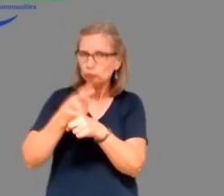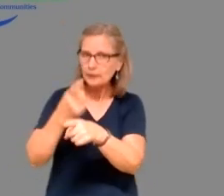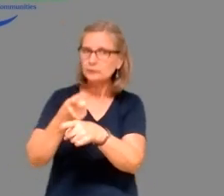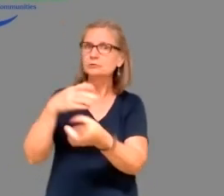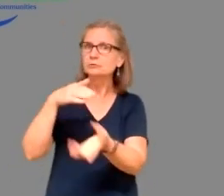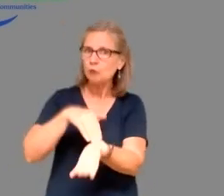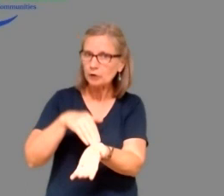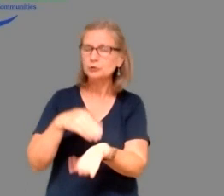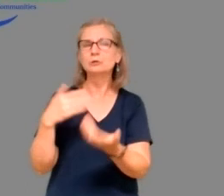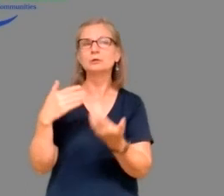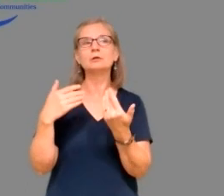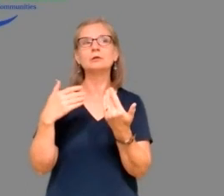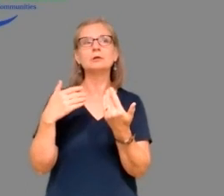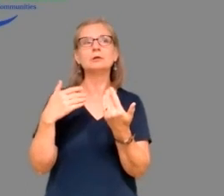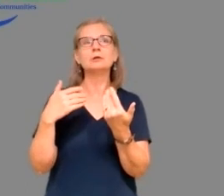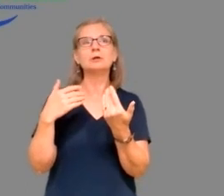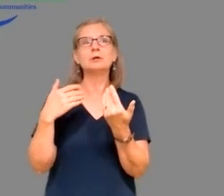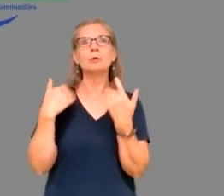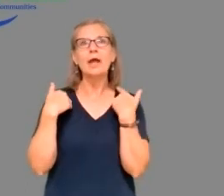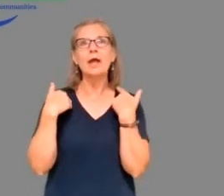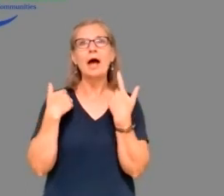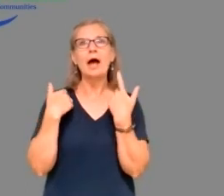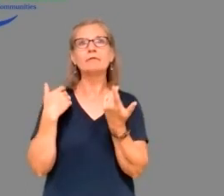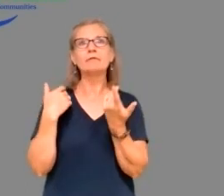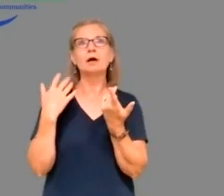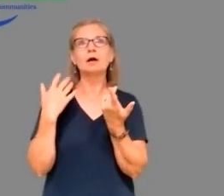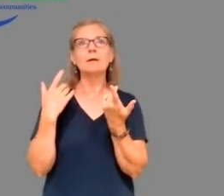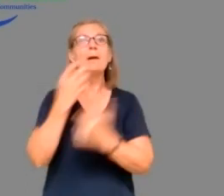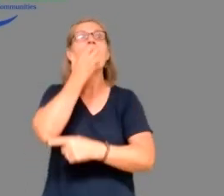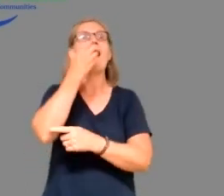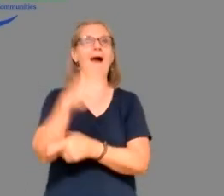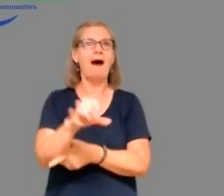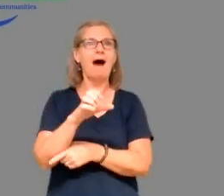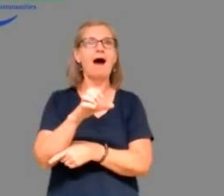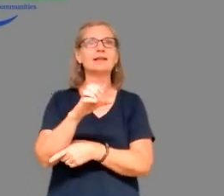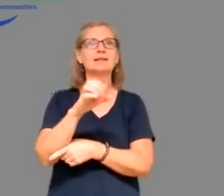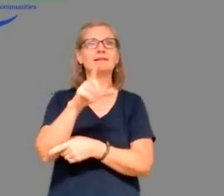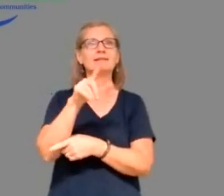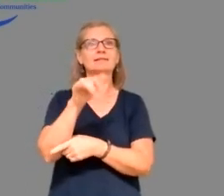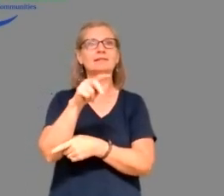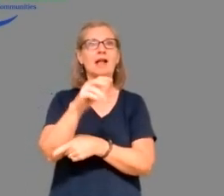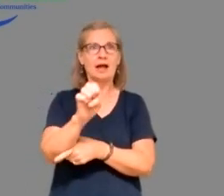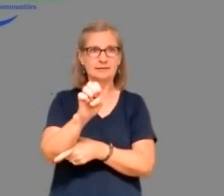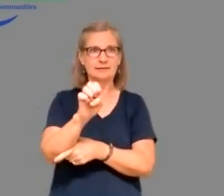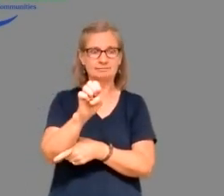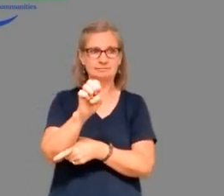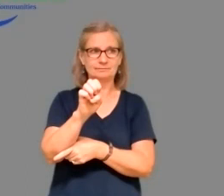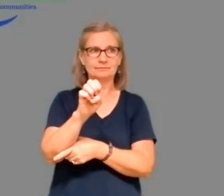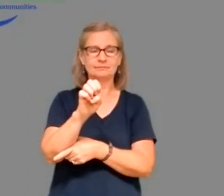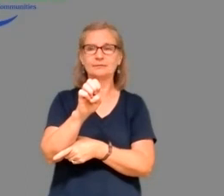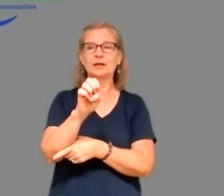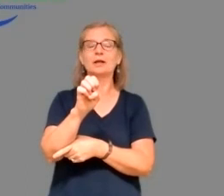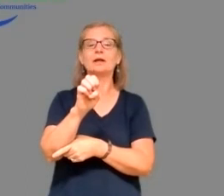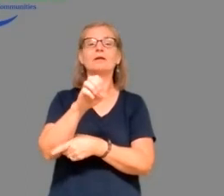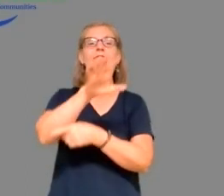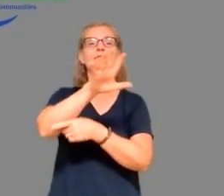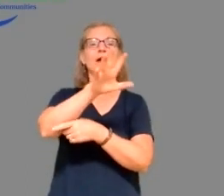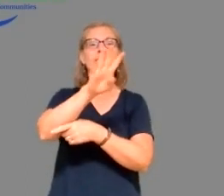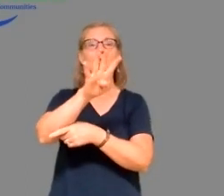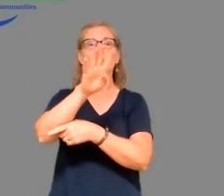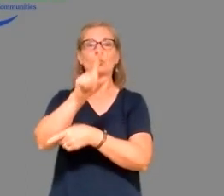I cannot see that phone number from here. The hotline? The community COVID-19 hotline is